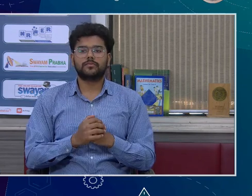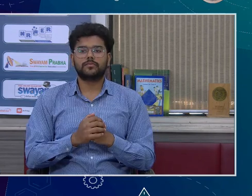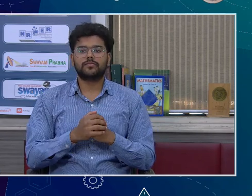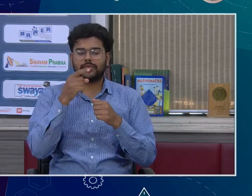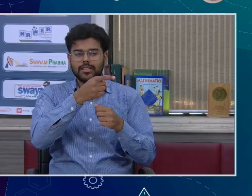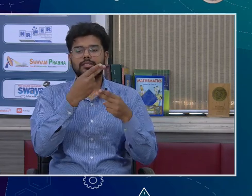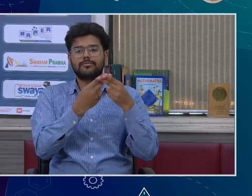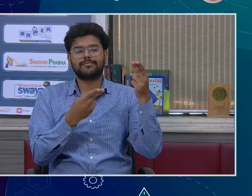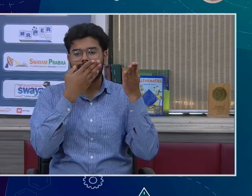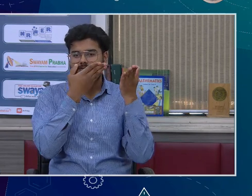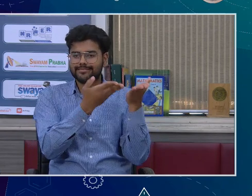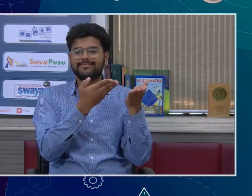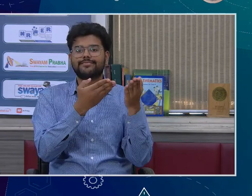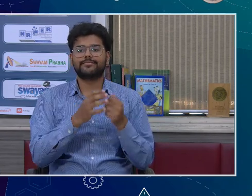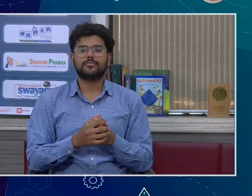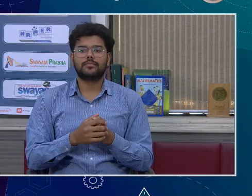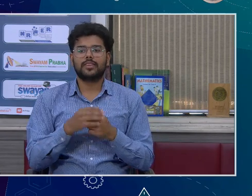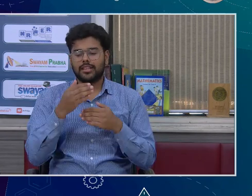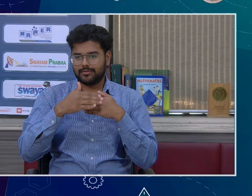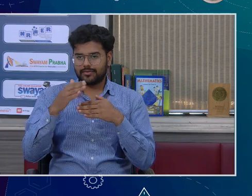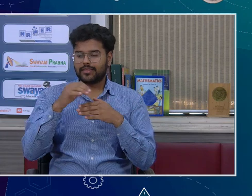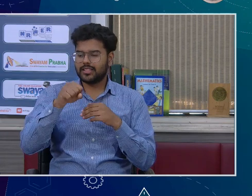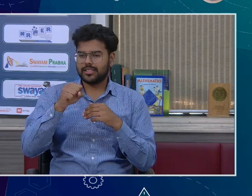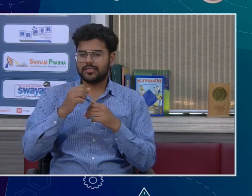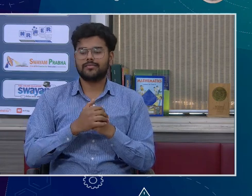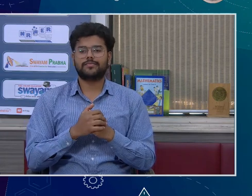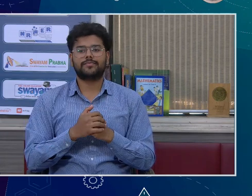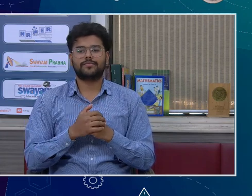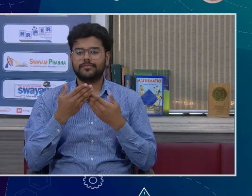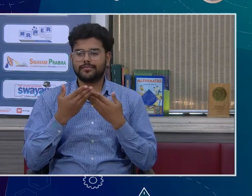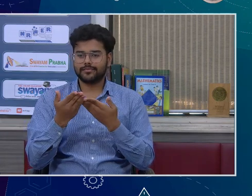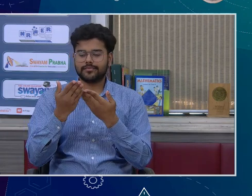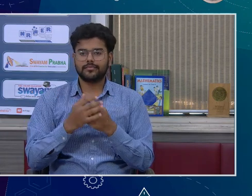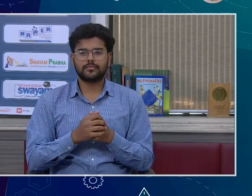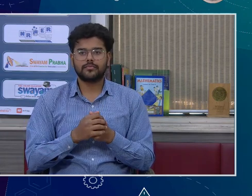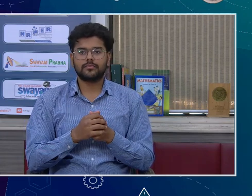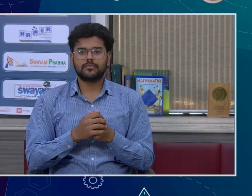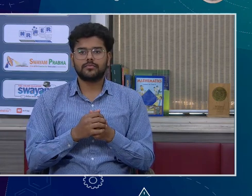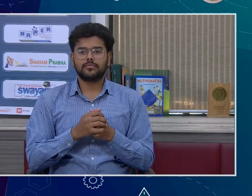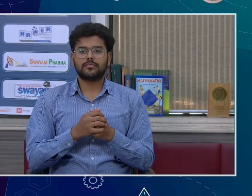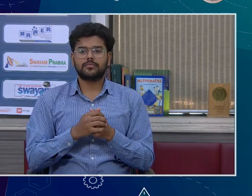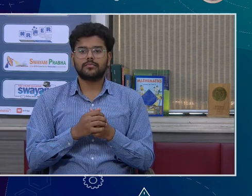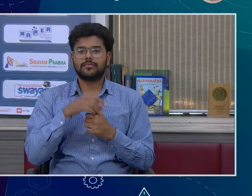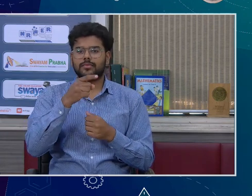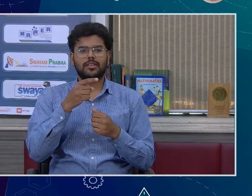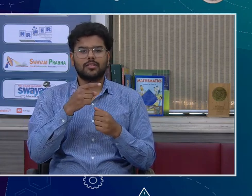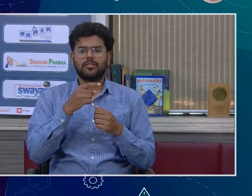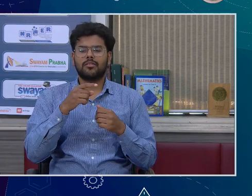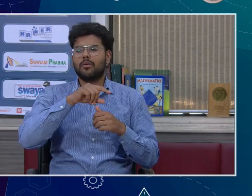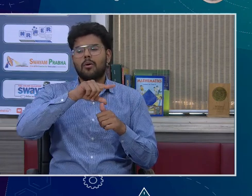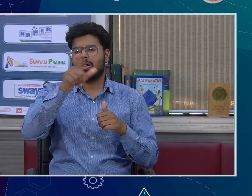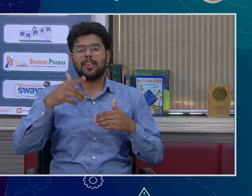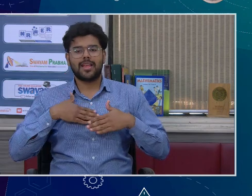Okay, I'm sure. Yeah, carry on please. Yes please. Since it is a story and everybody